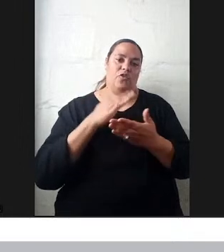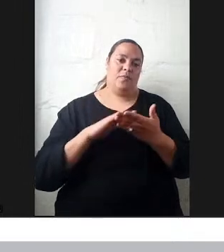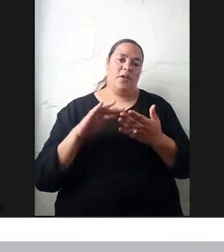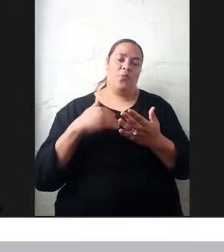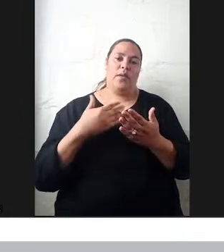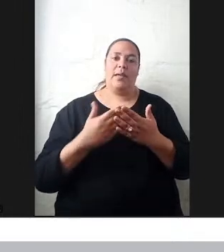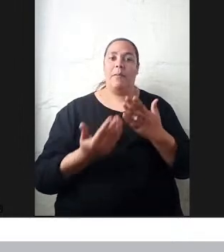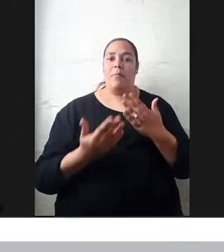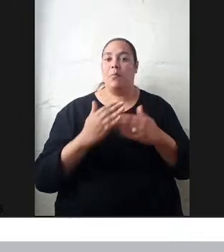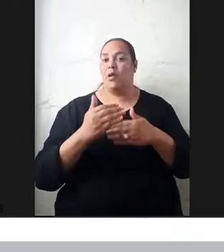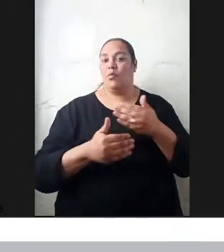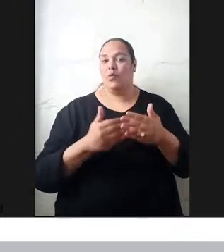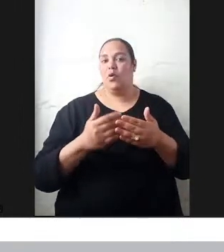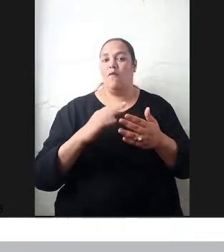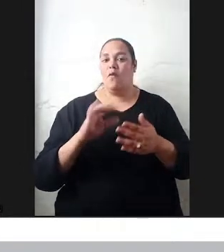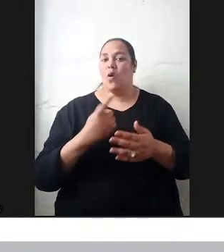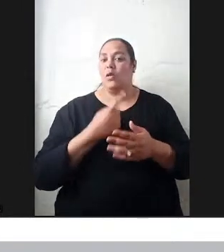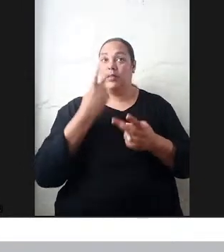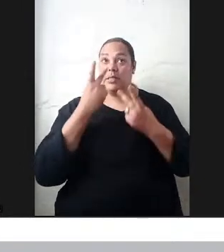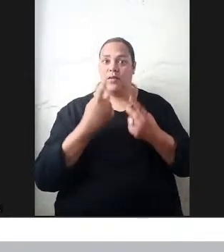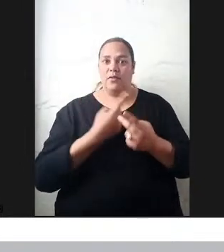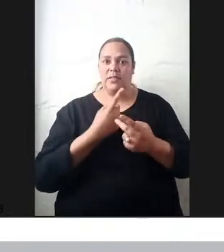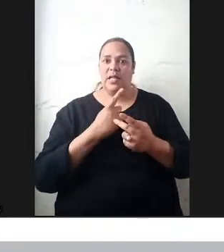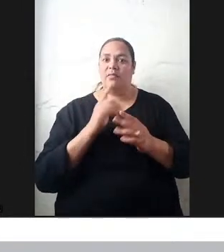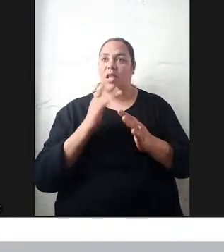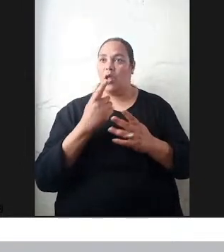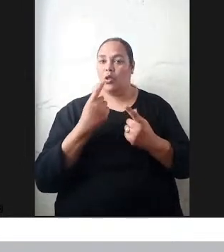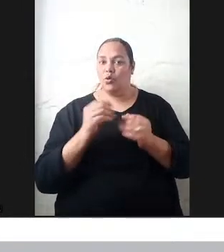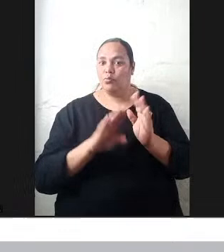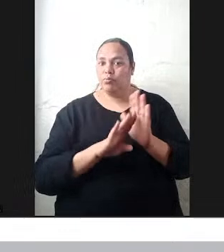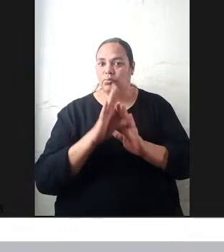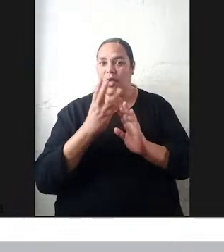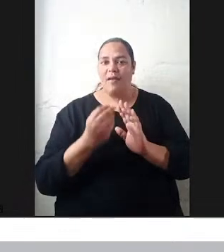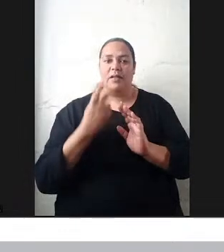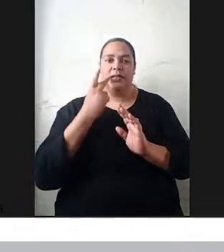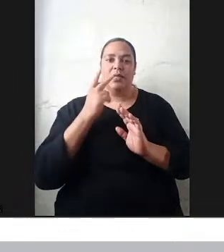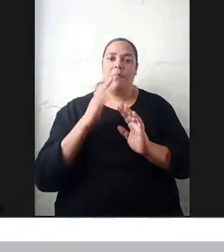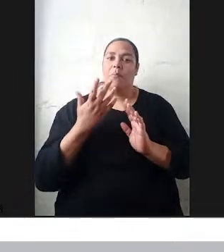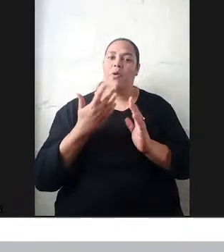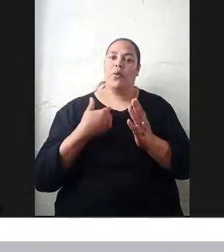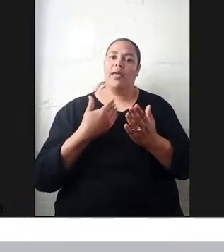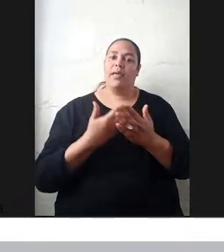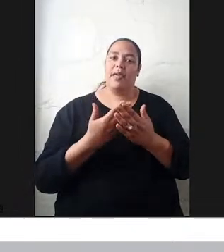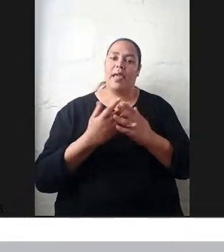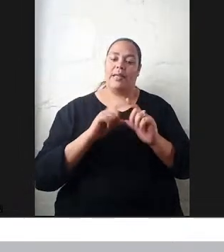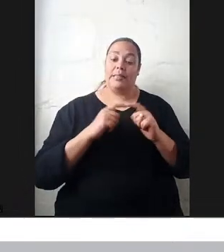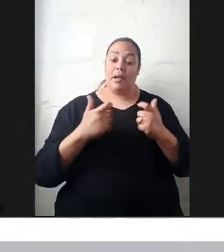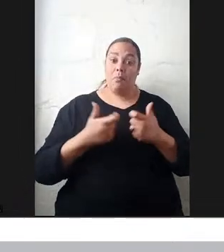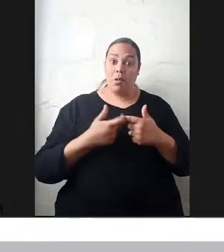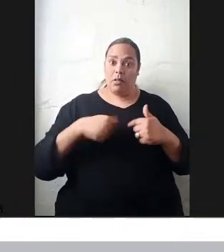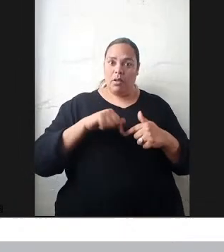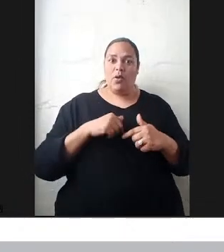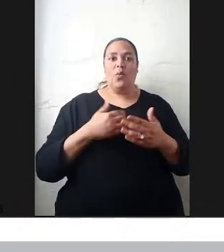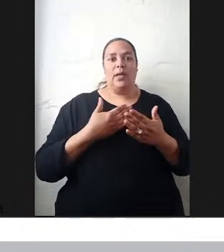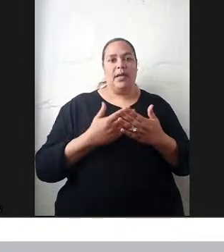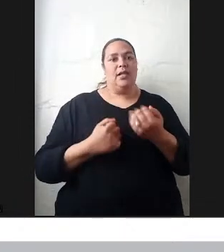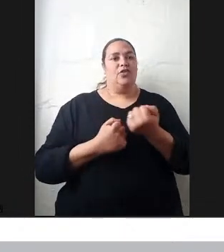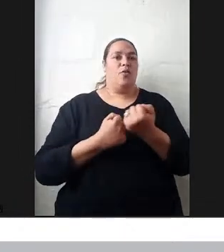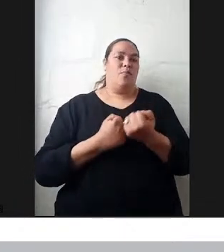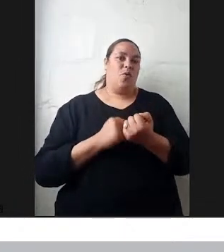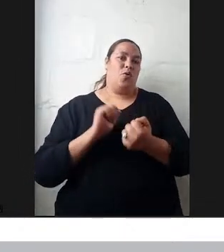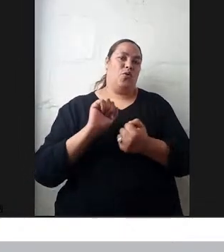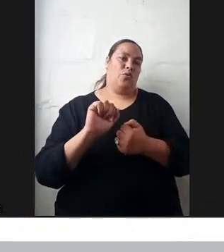see for ourselves how they are doing and see, you know, how we can also as a committee support them and, you